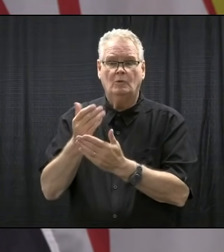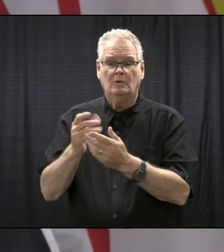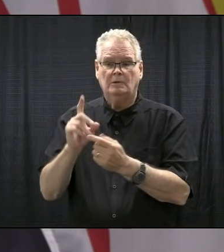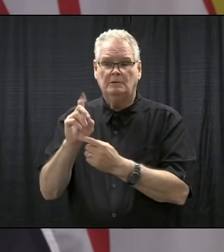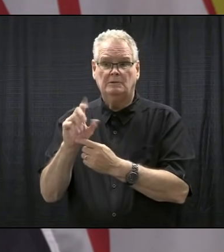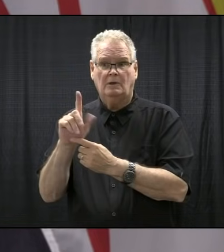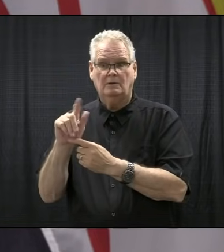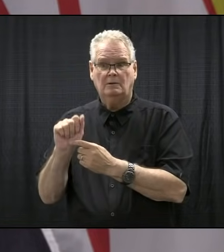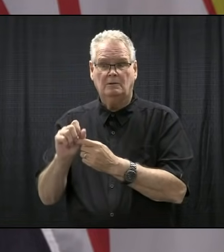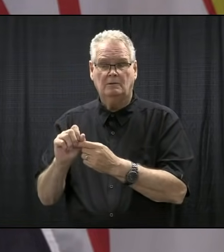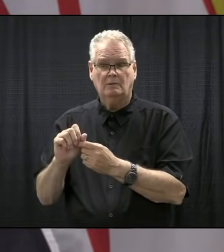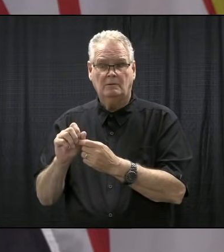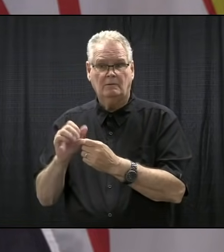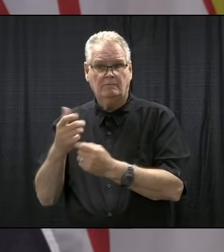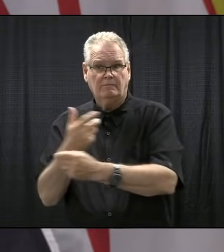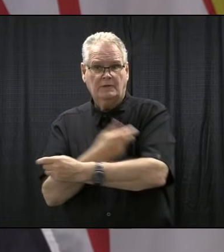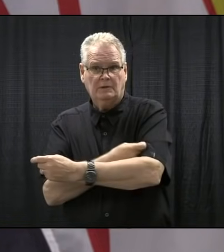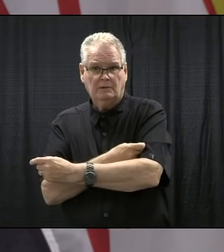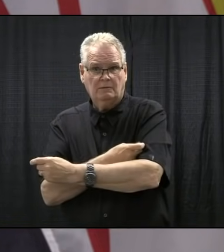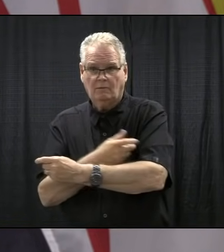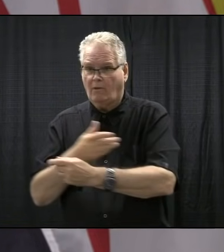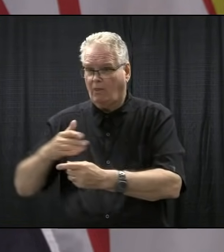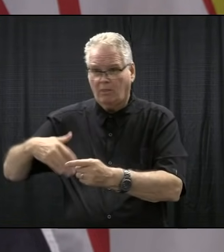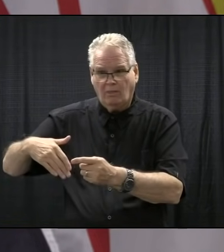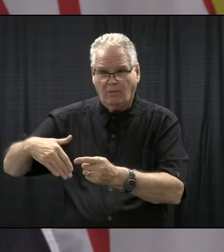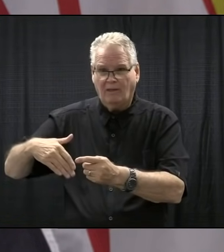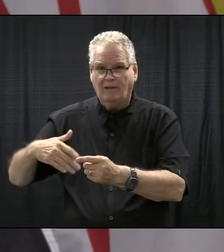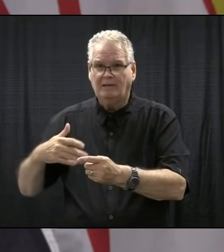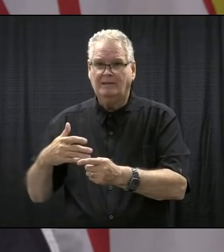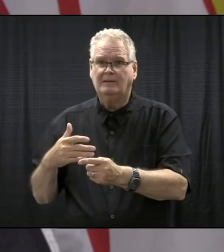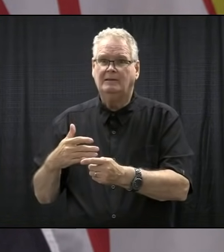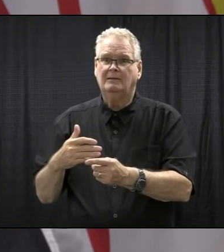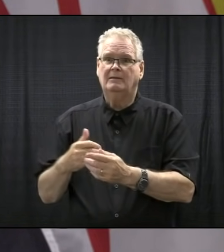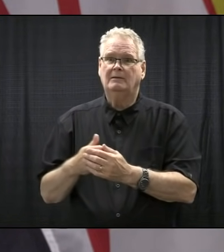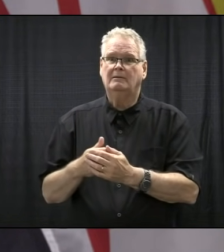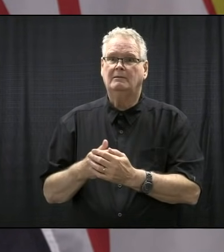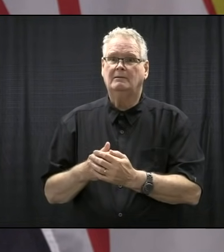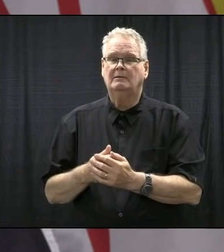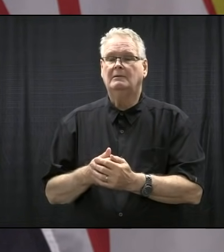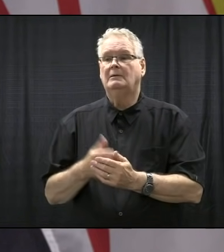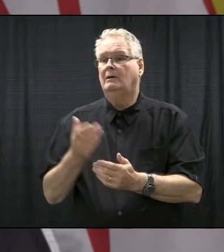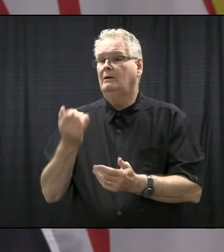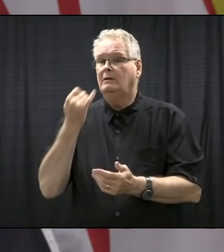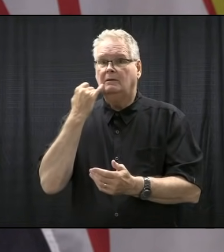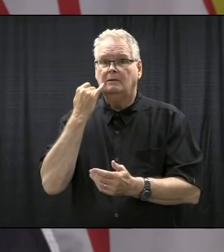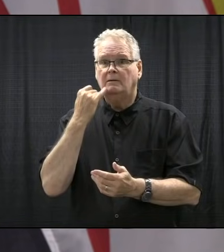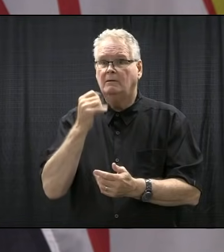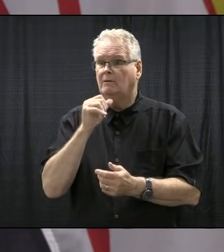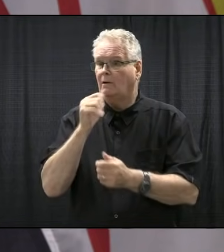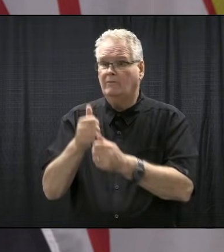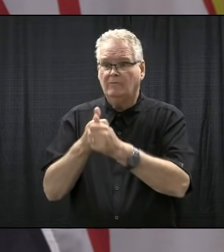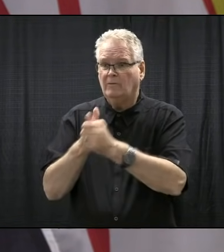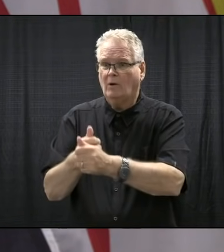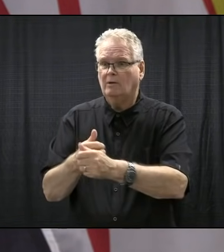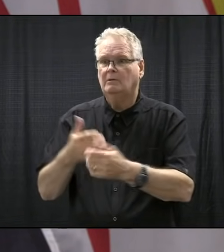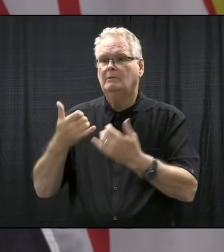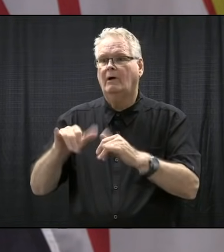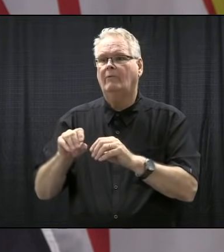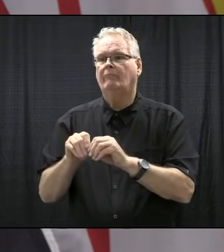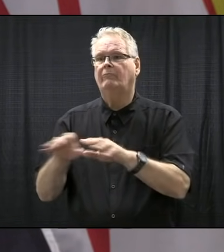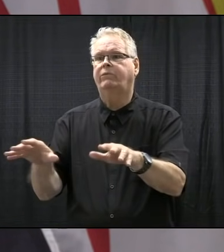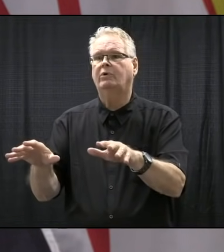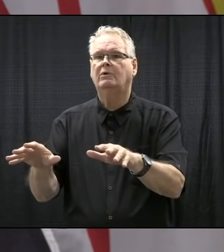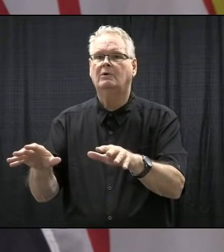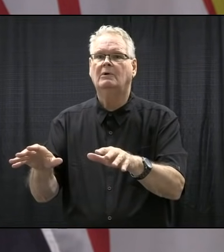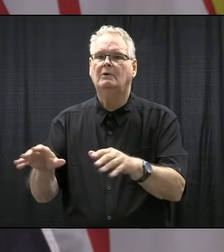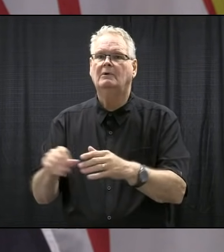showing susceptibility to the vaccine, or if we had an outbreak in a situation where we might have low vaccination rates or concern